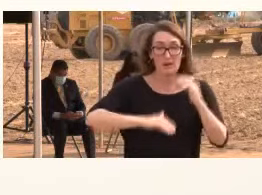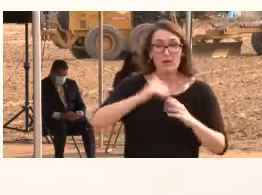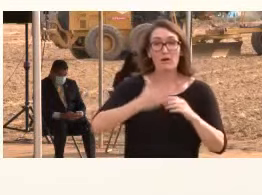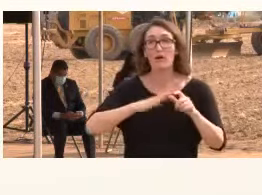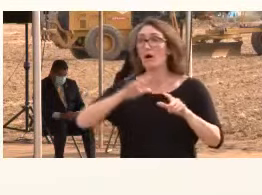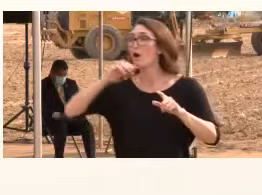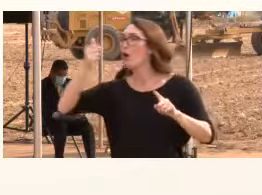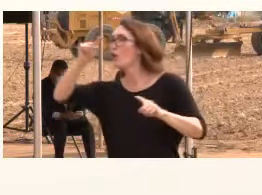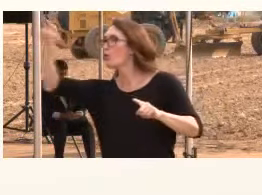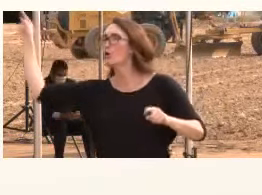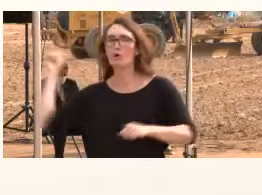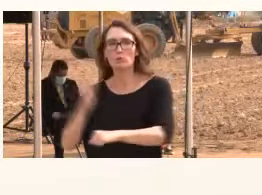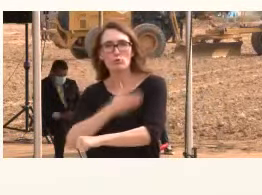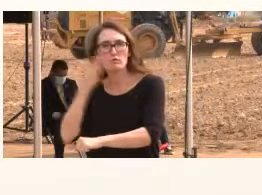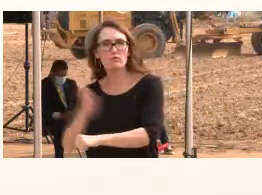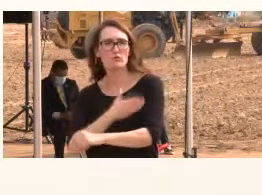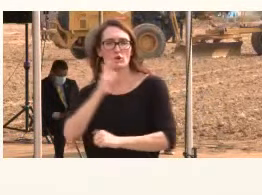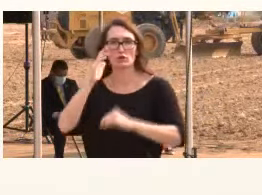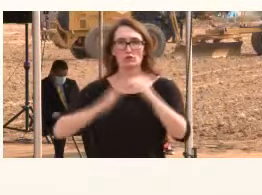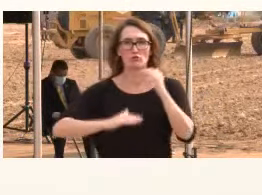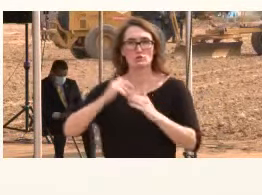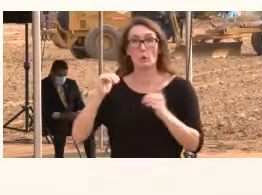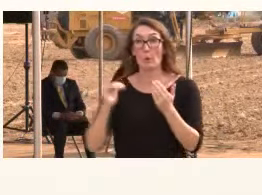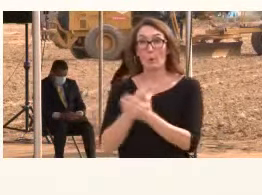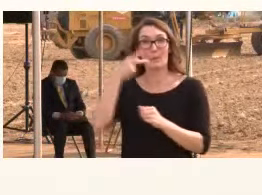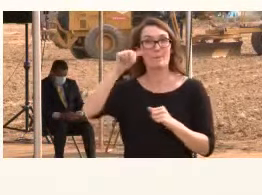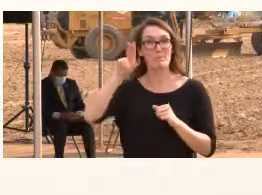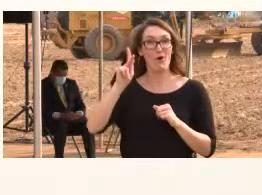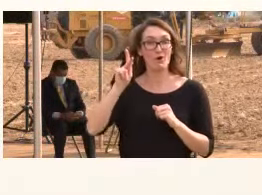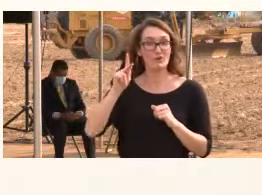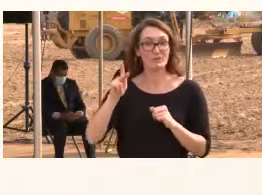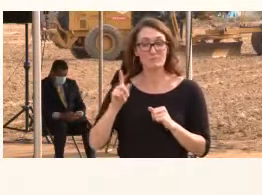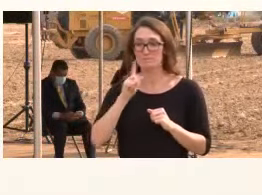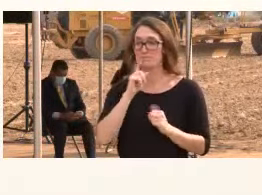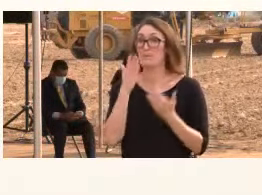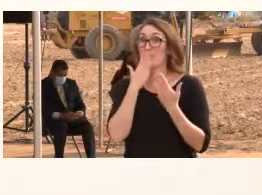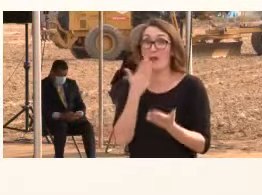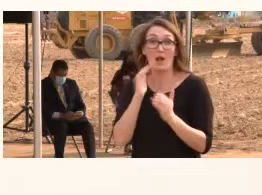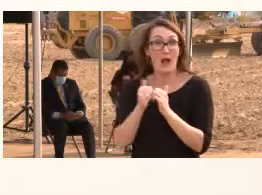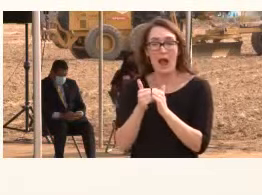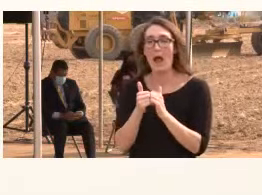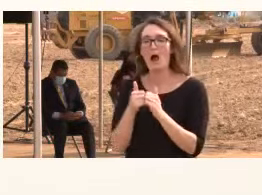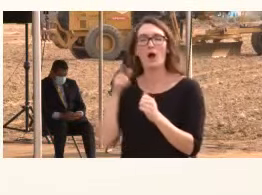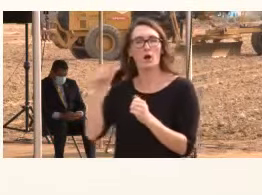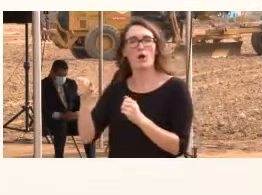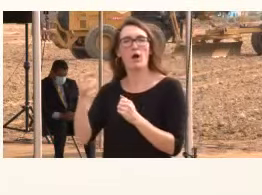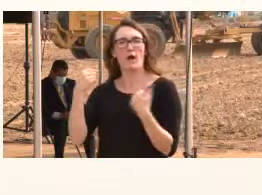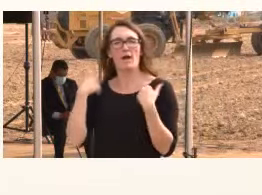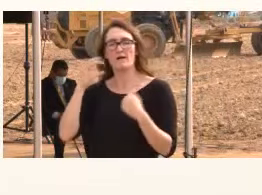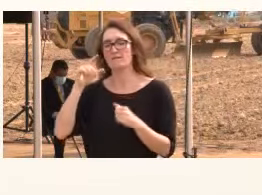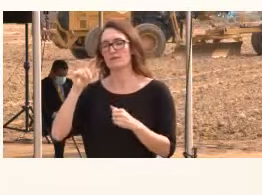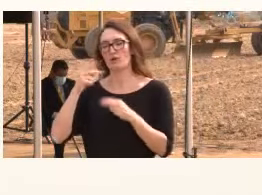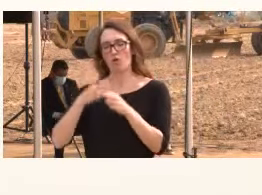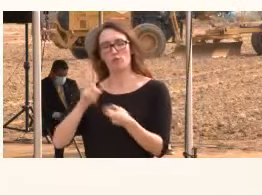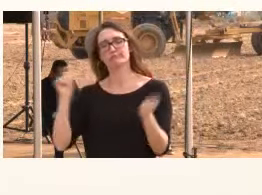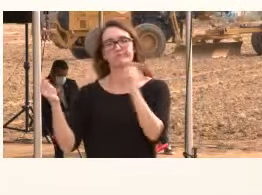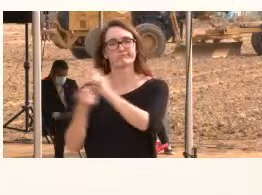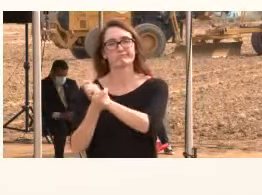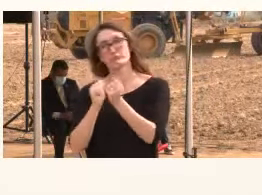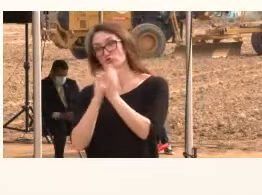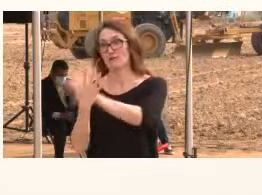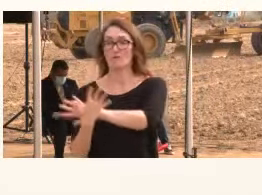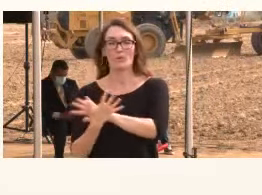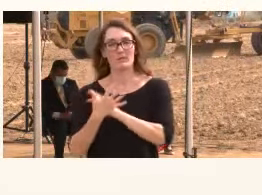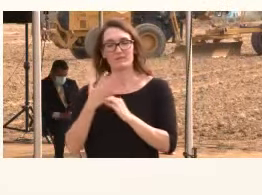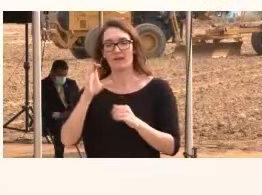off-site improvements, and construction of a new neighborhood park thanks to the funding of the Transformative Climate Communities. This new